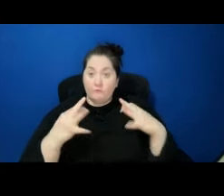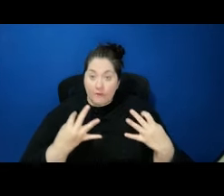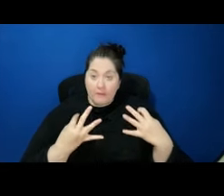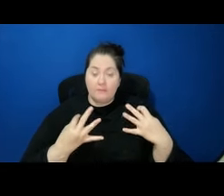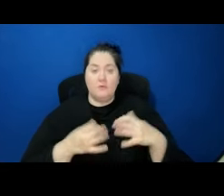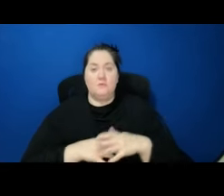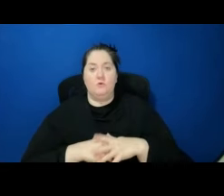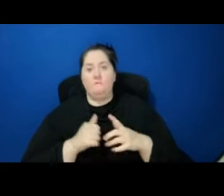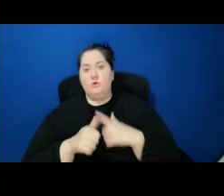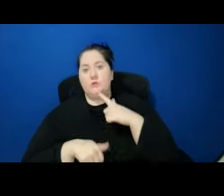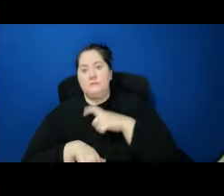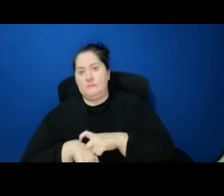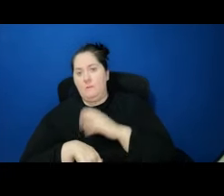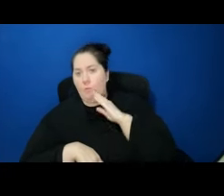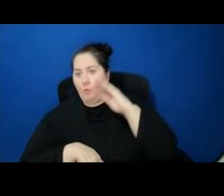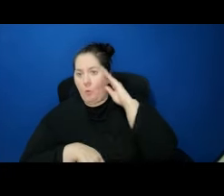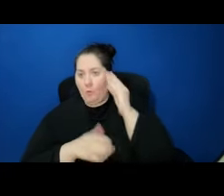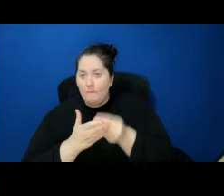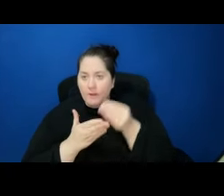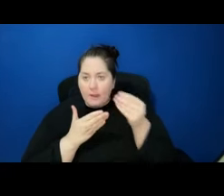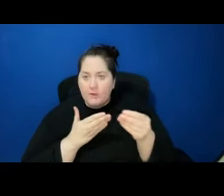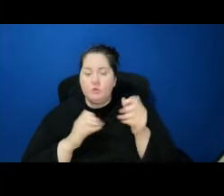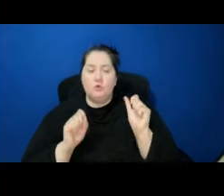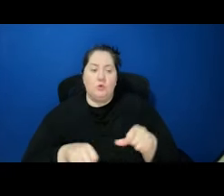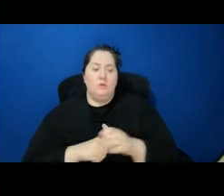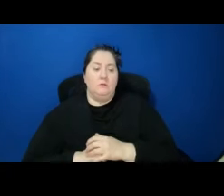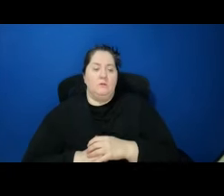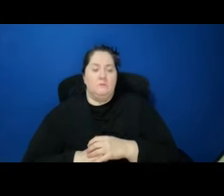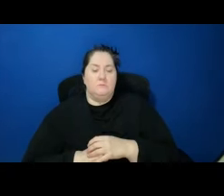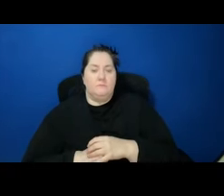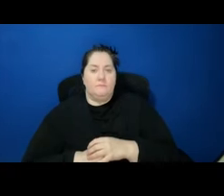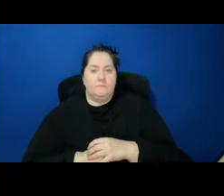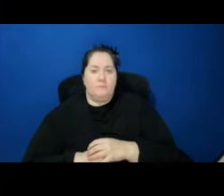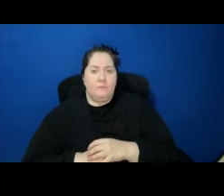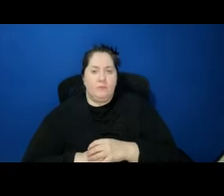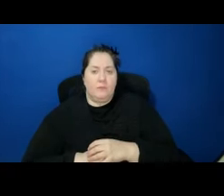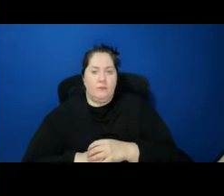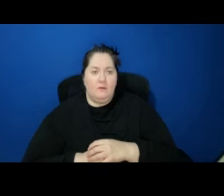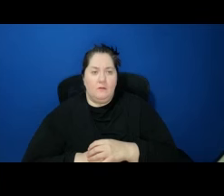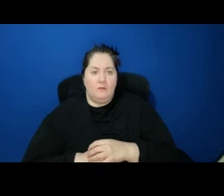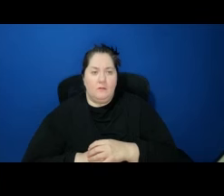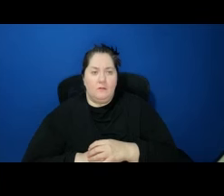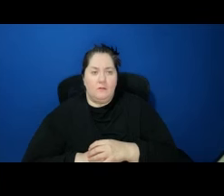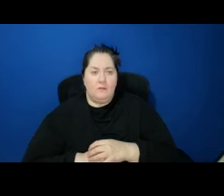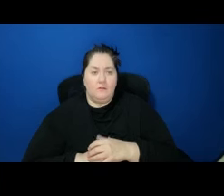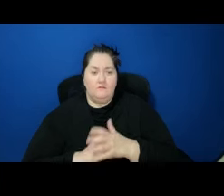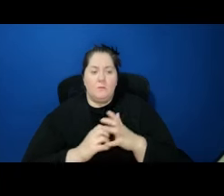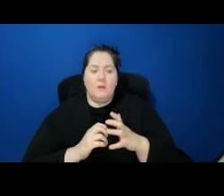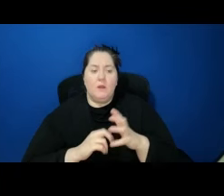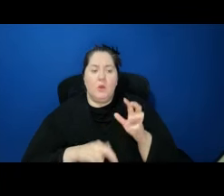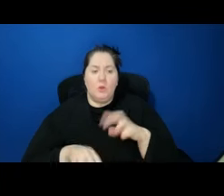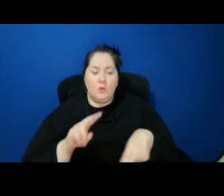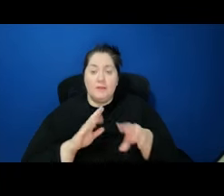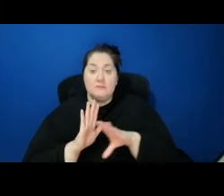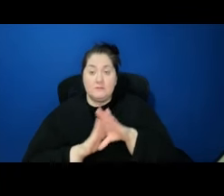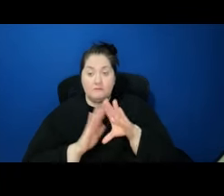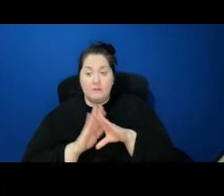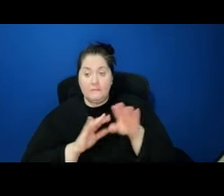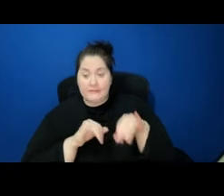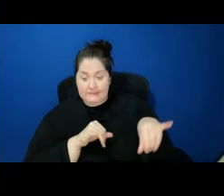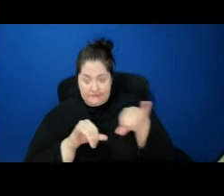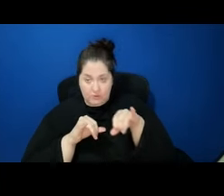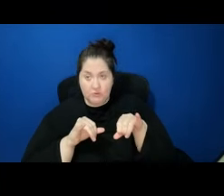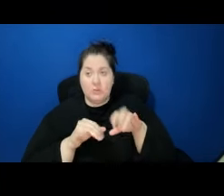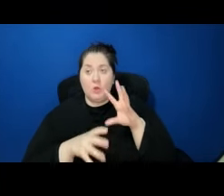you know, first time home buyers and others. We are very much looking at the development standards,